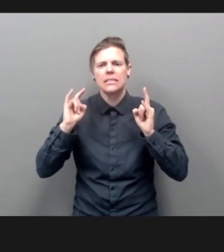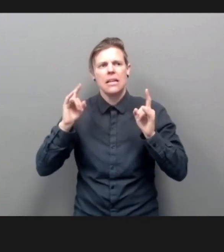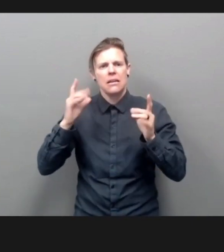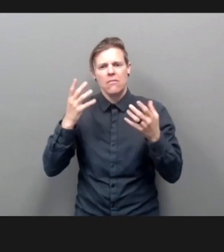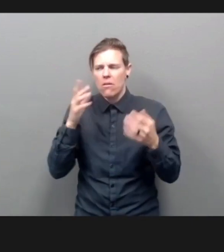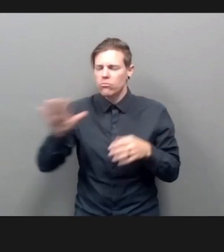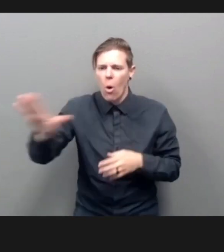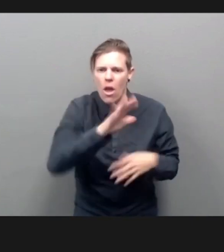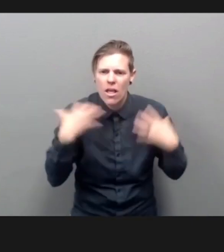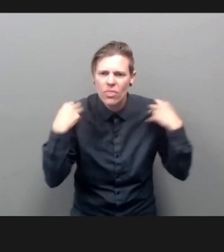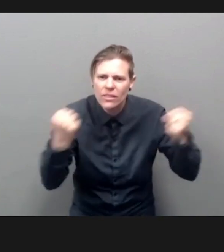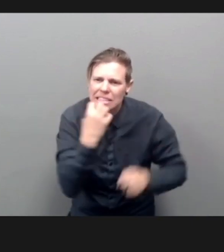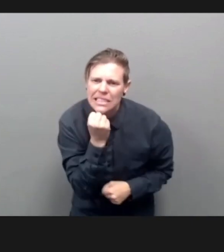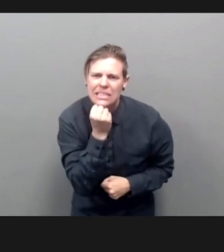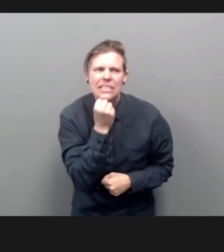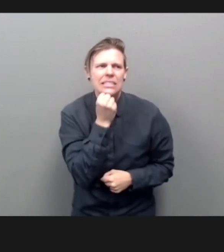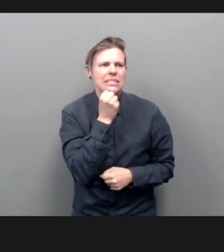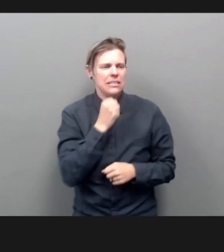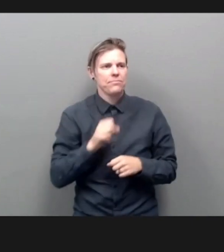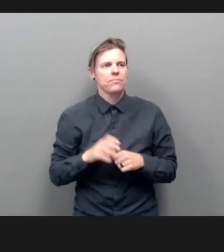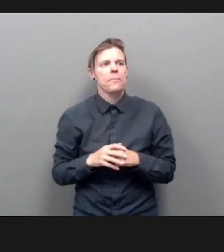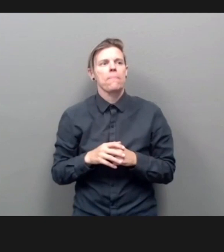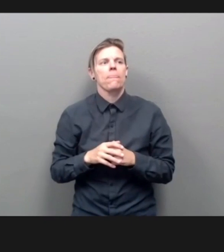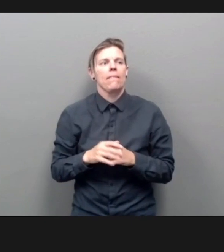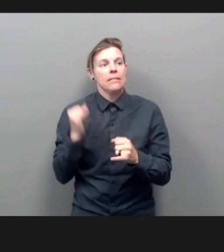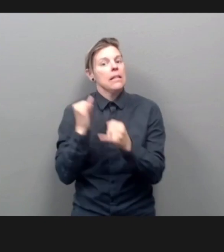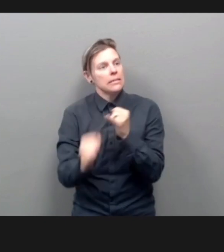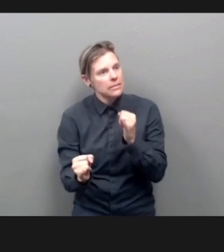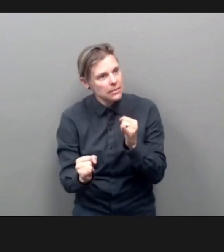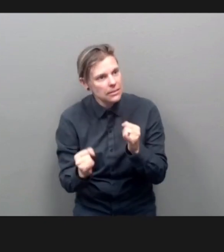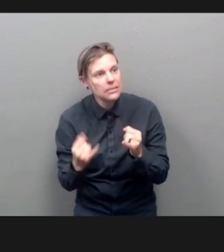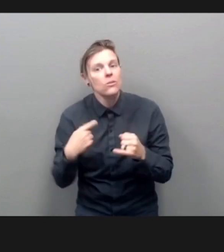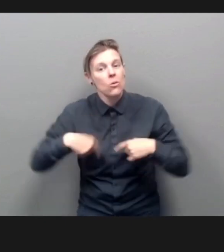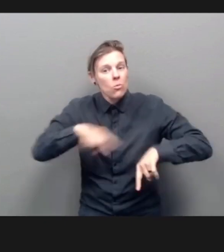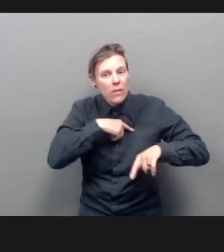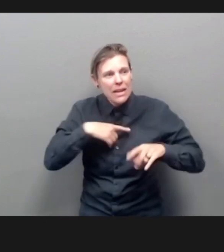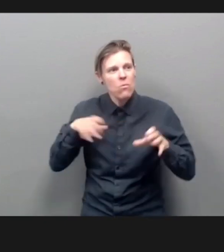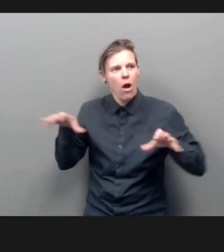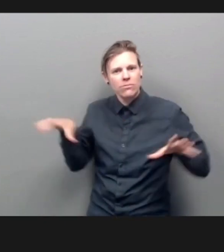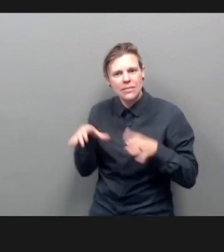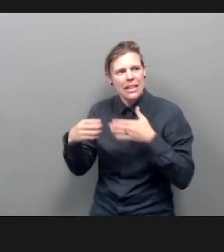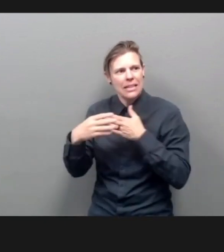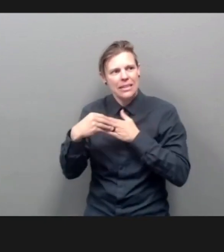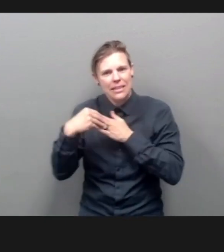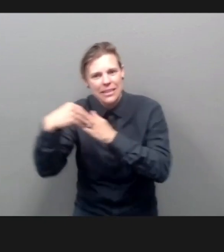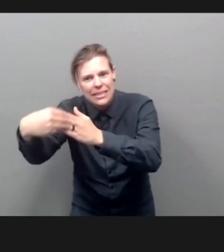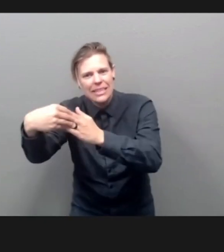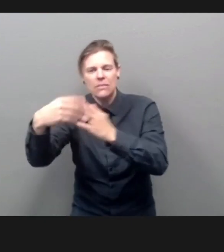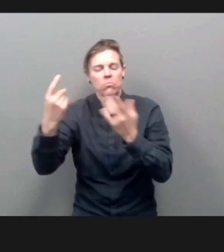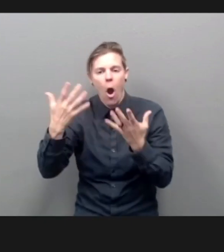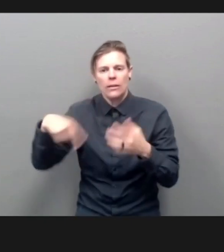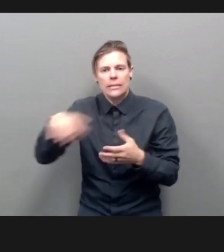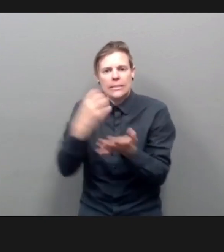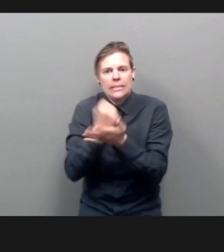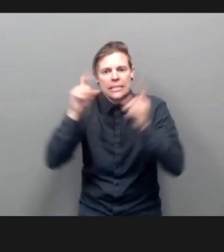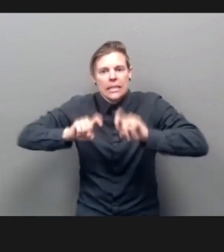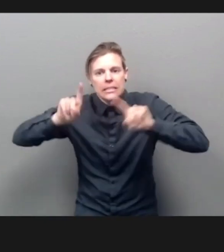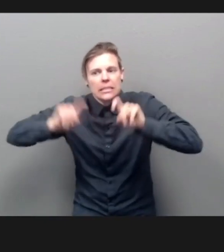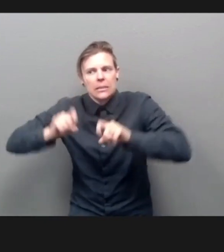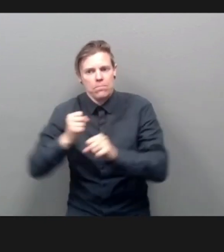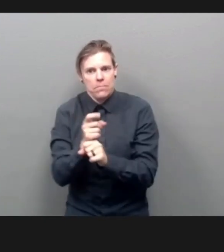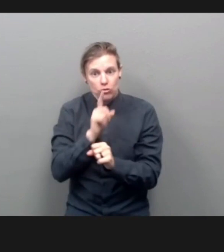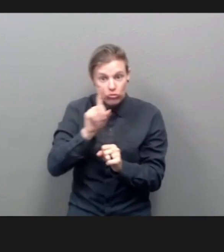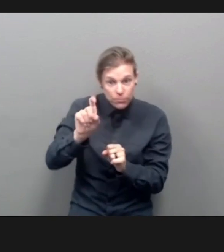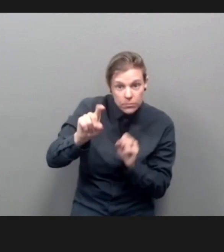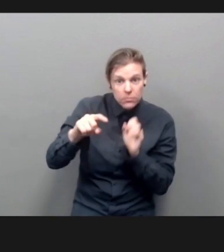going to always be a leader in per capita testing in the country. And I know that it can feel really scary when you see